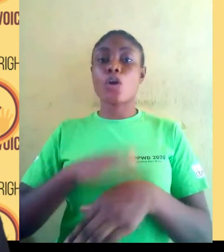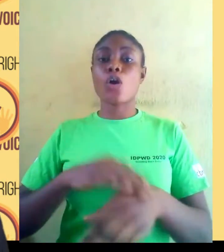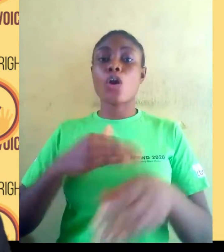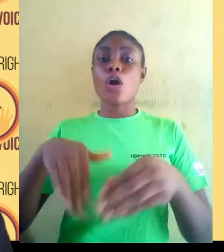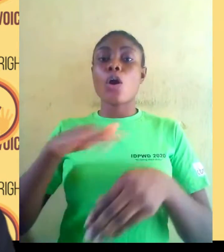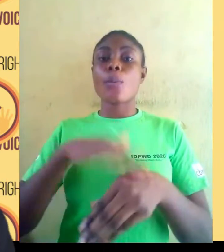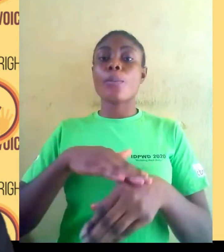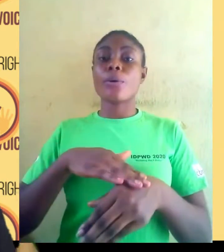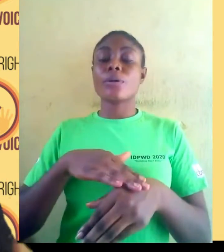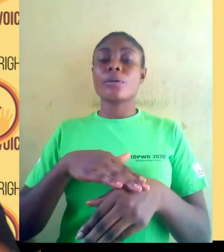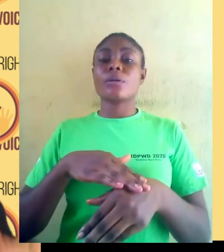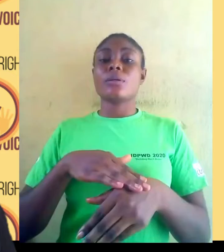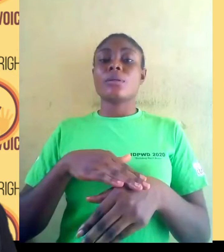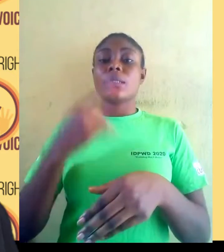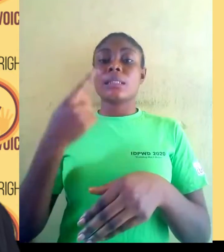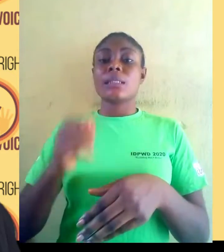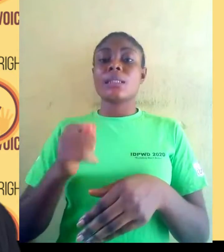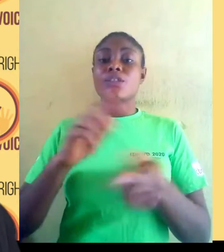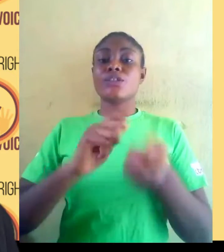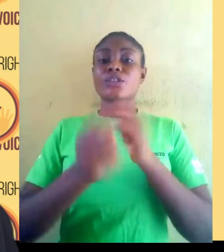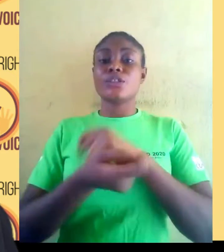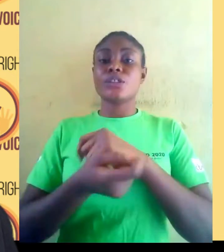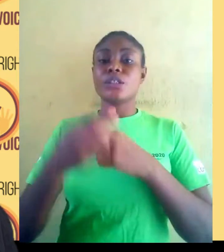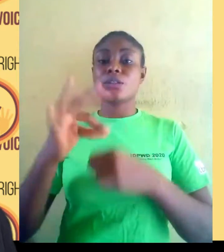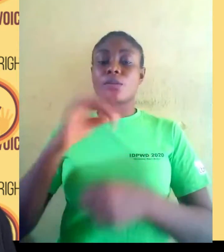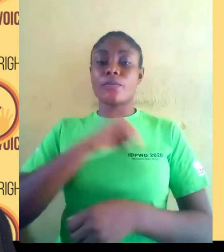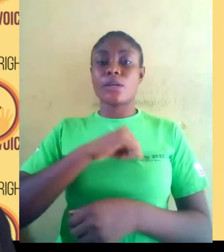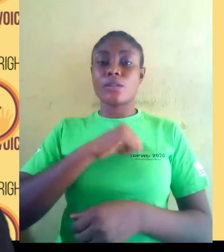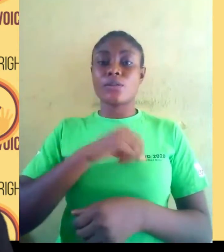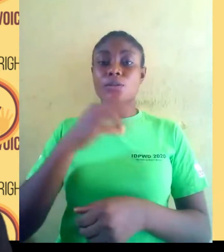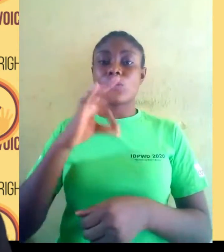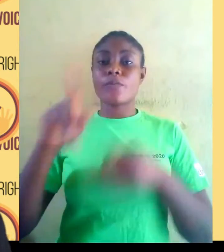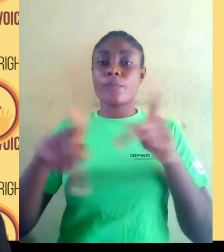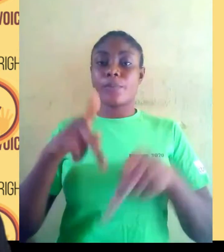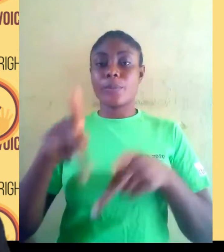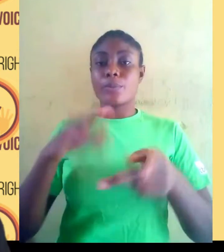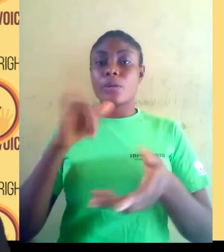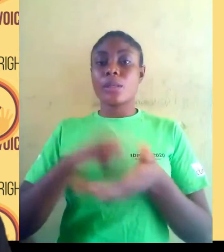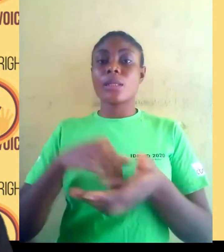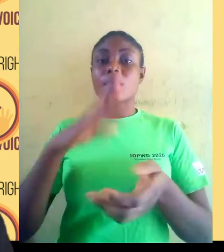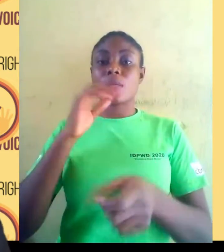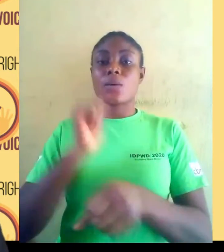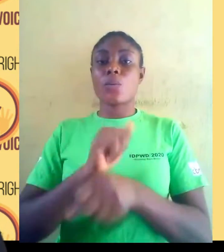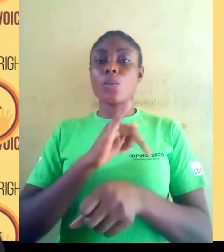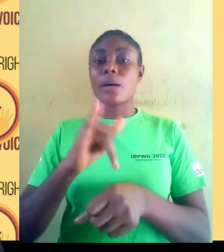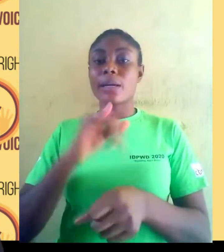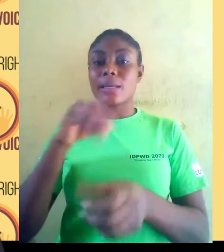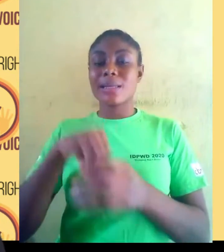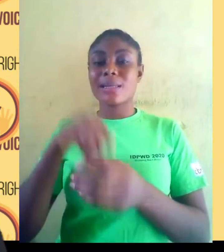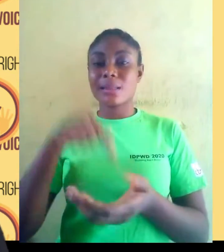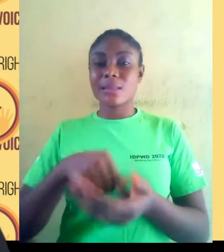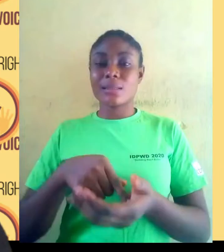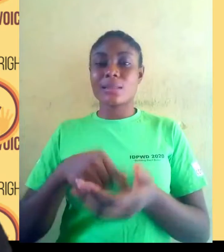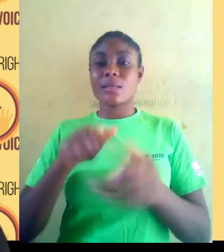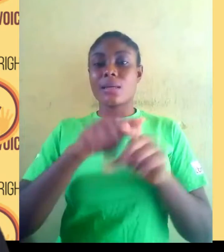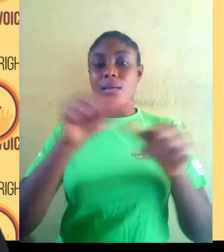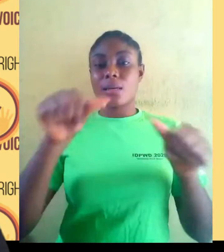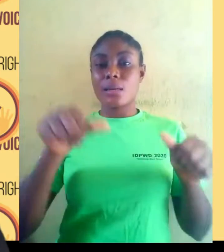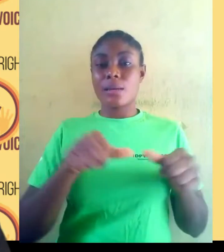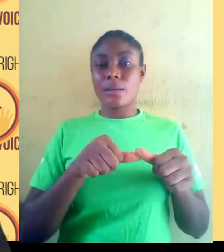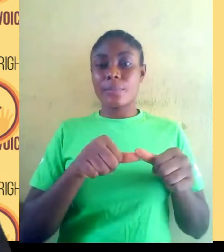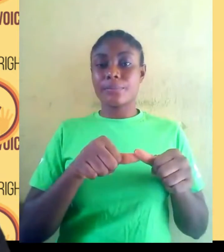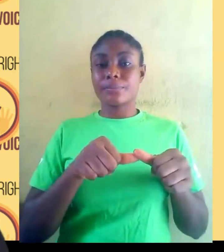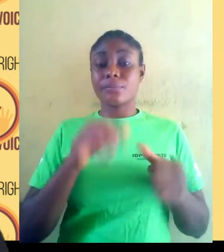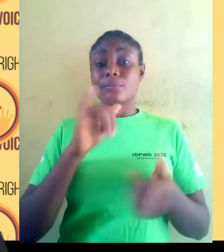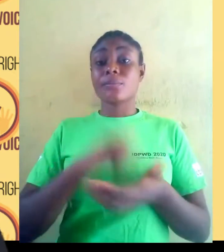of people that are working in this sector. That is what it's calling them. It